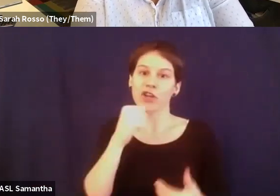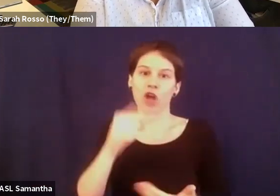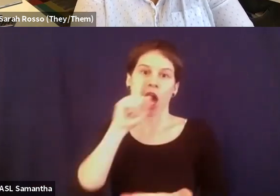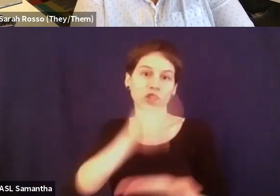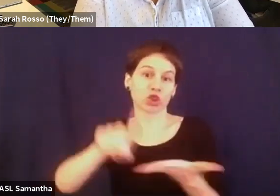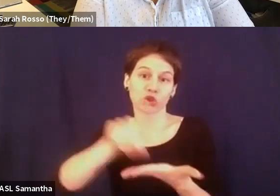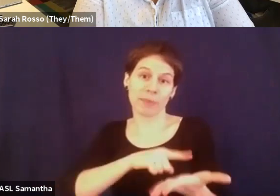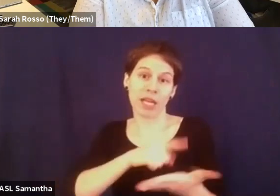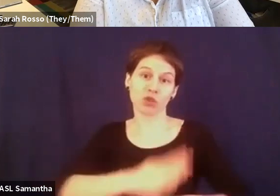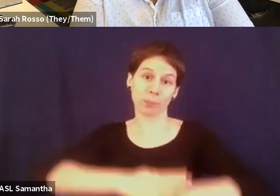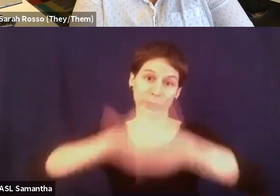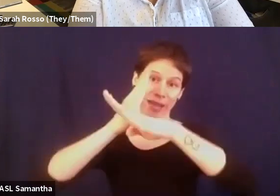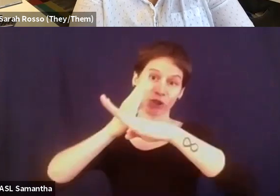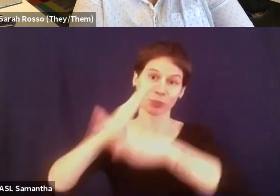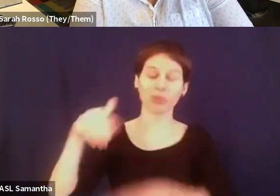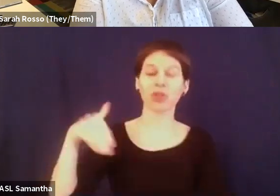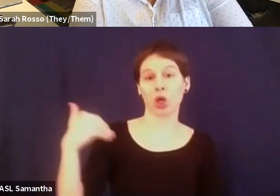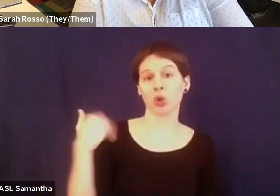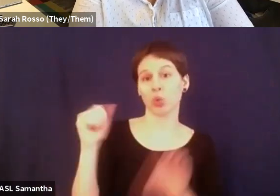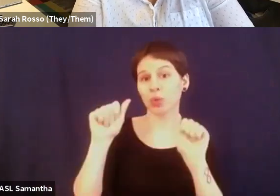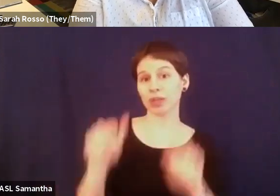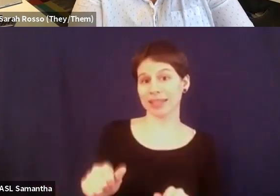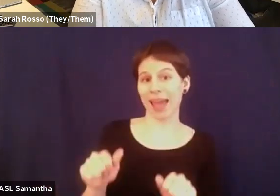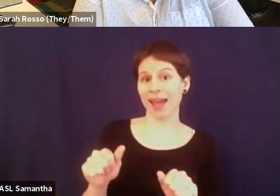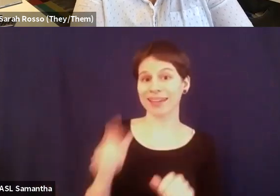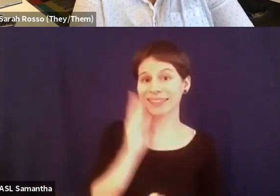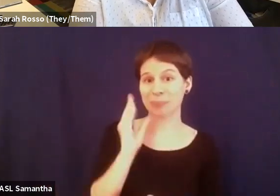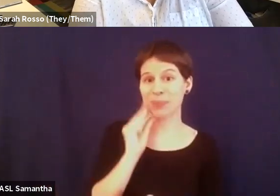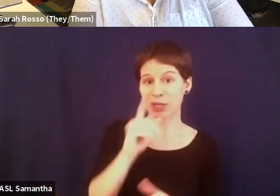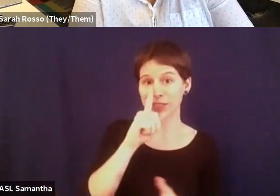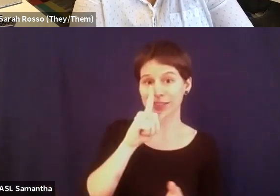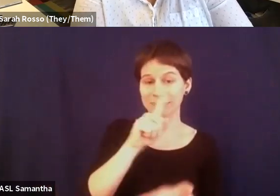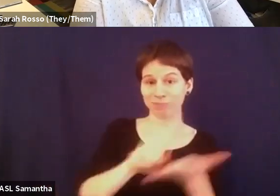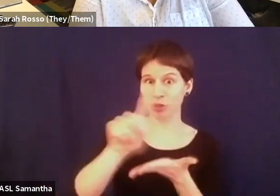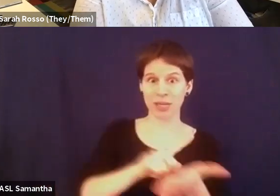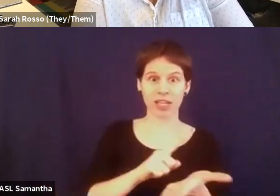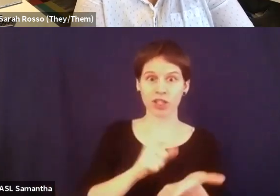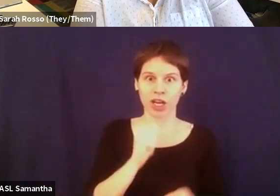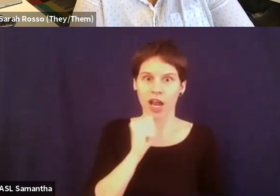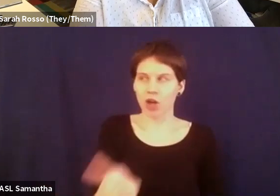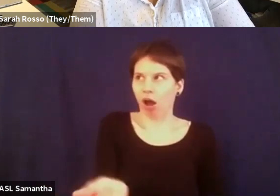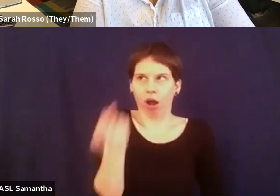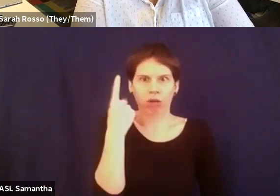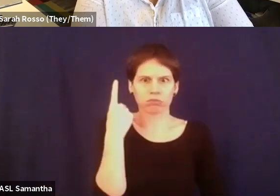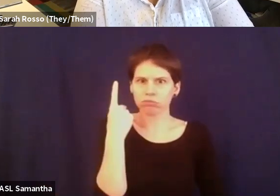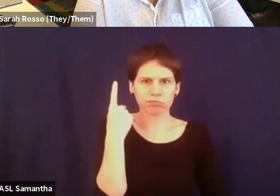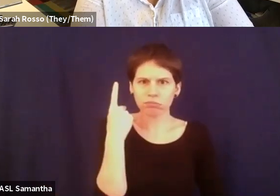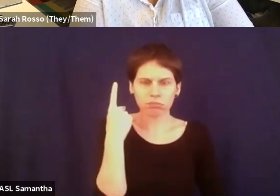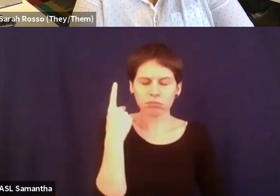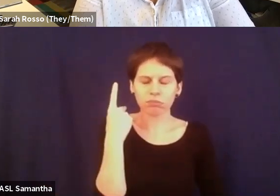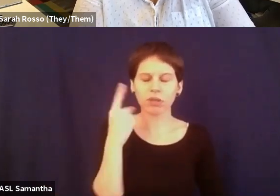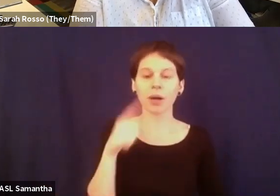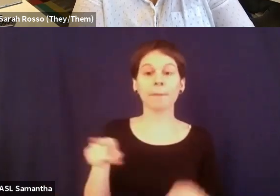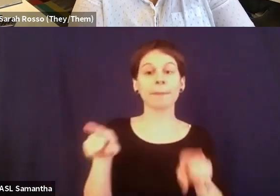of our youth can experience discrimination in service and not have standing. So we need to move to a space where we have non-discrimination, and